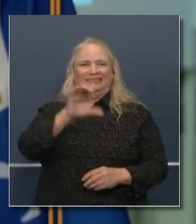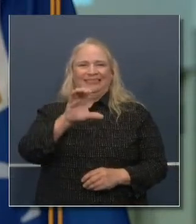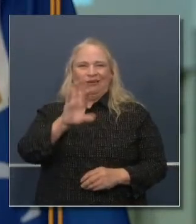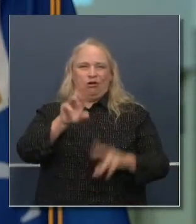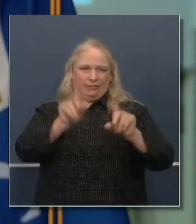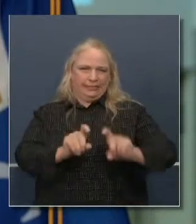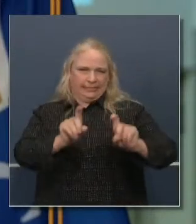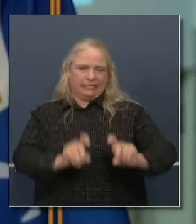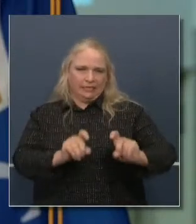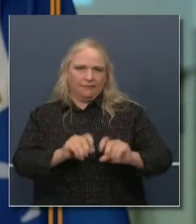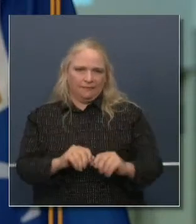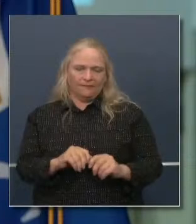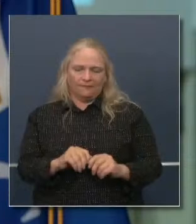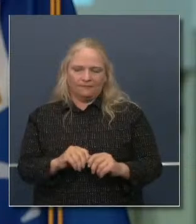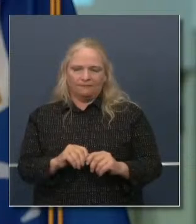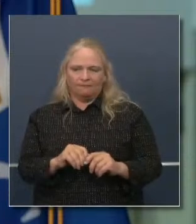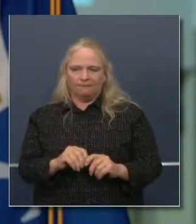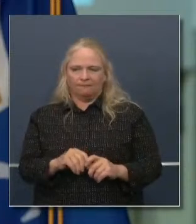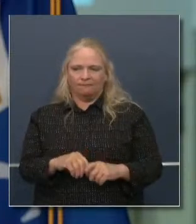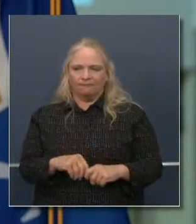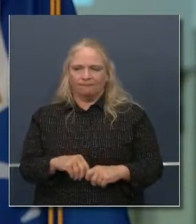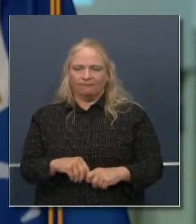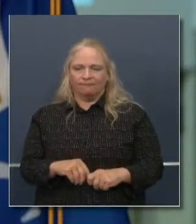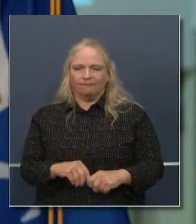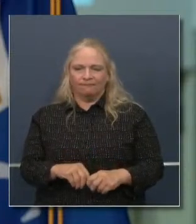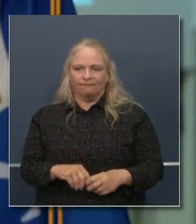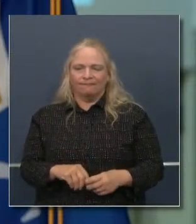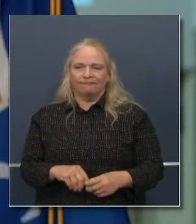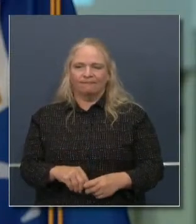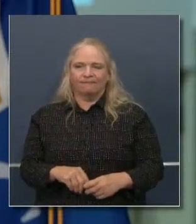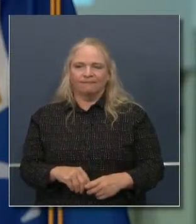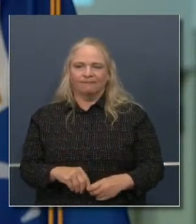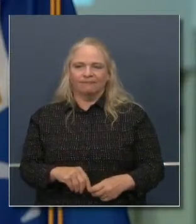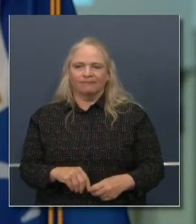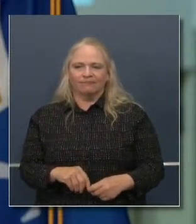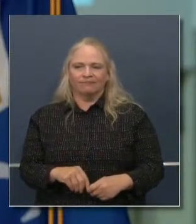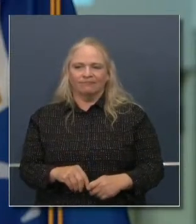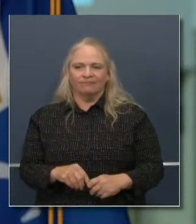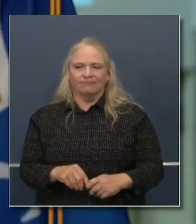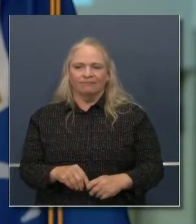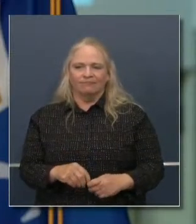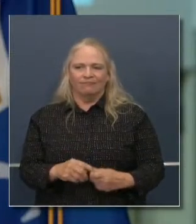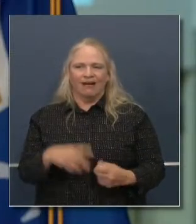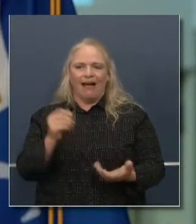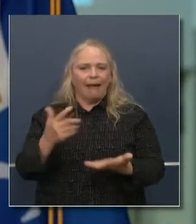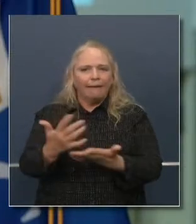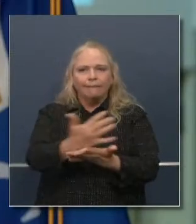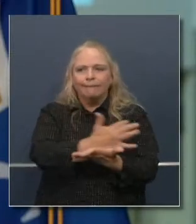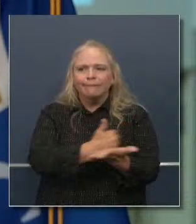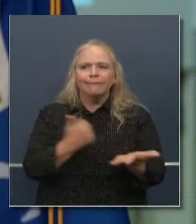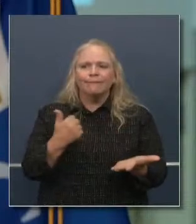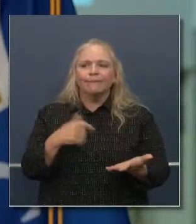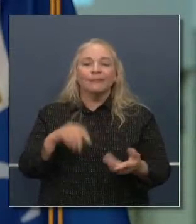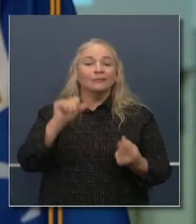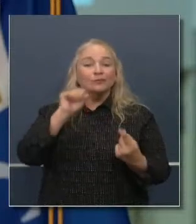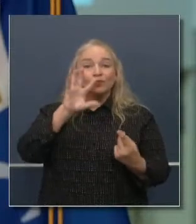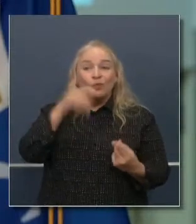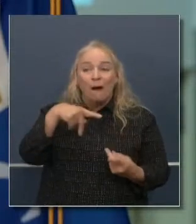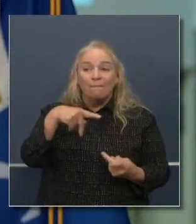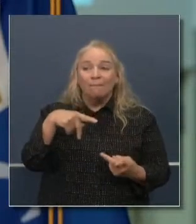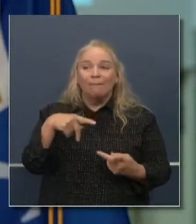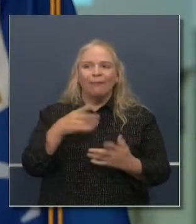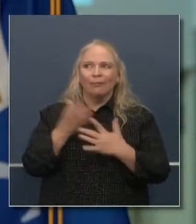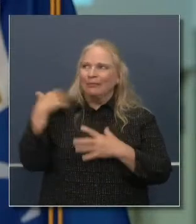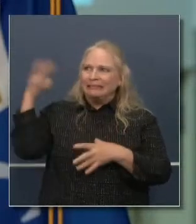it relates to transport media, viral collection, the ability to get swabs, the questions